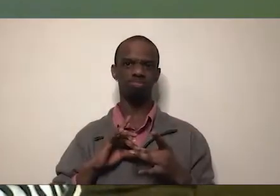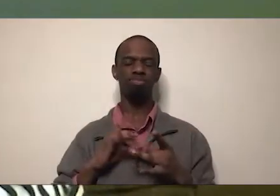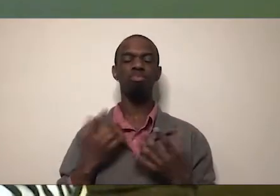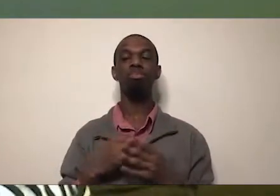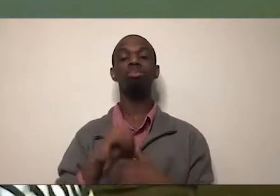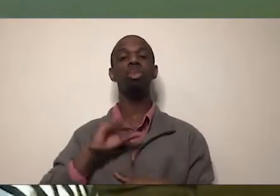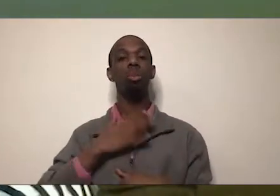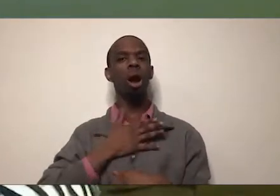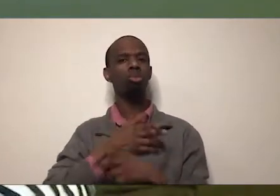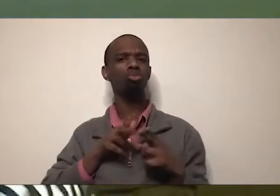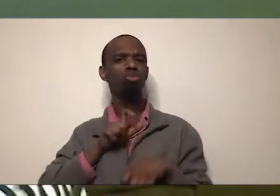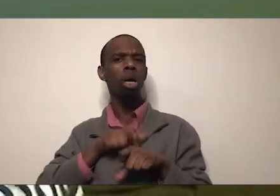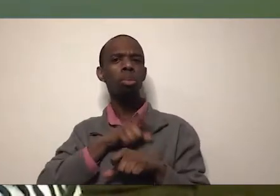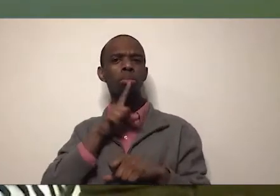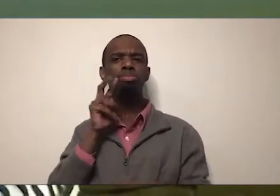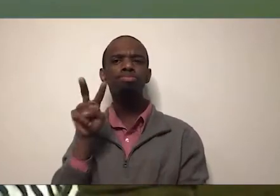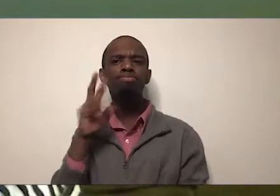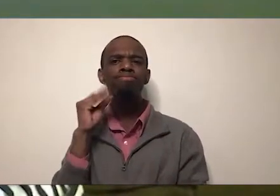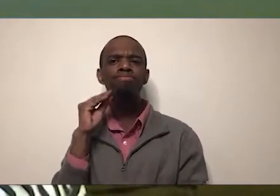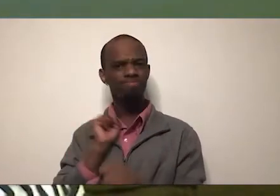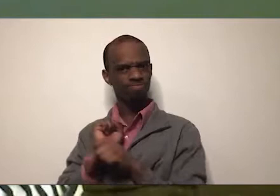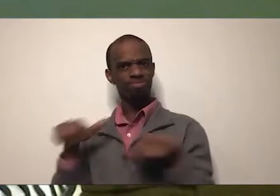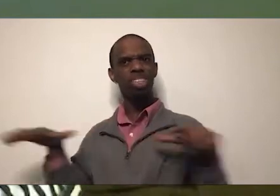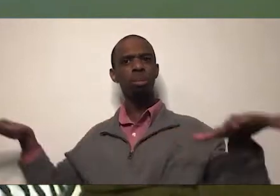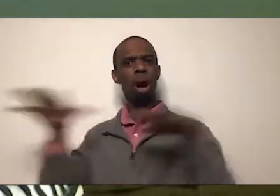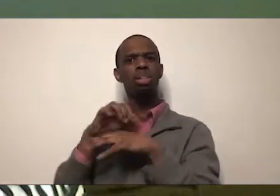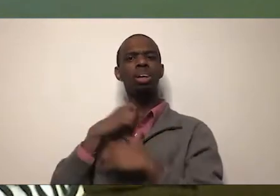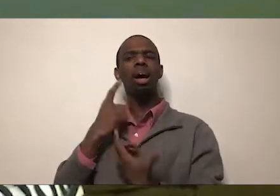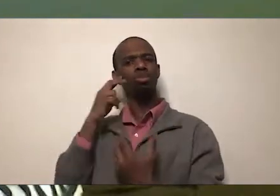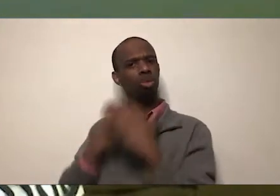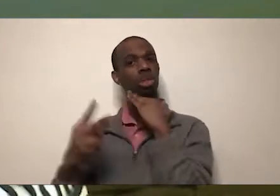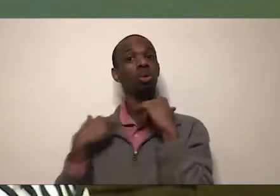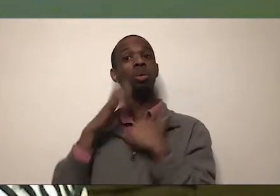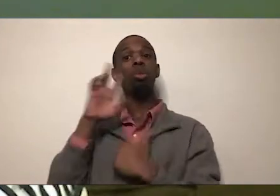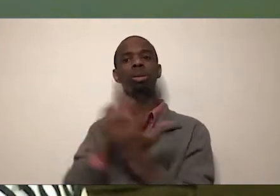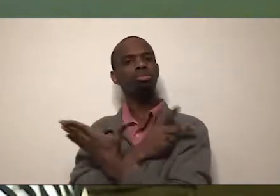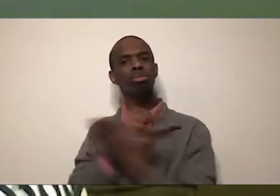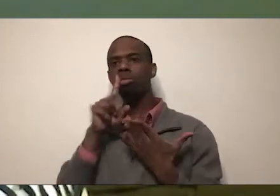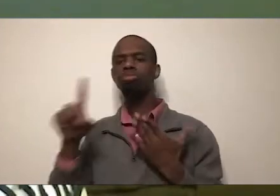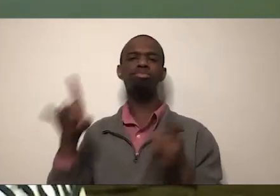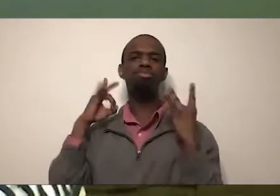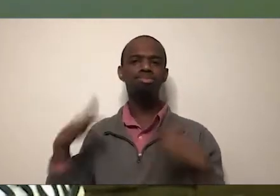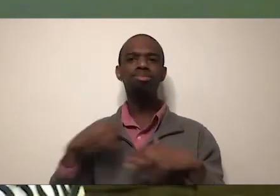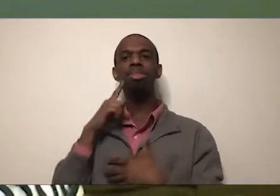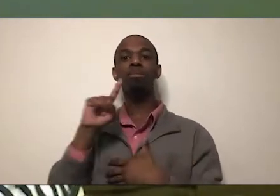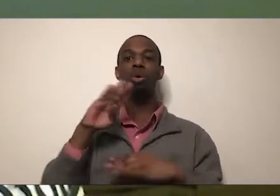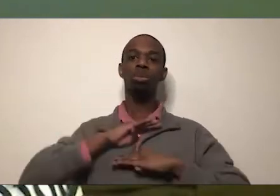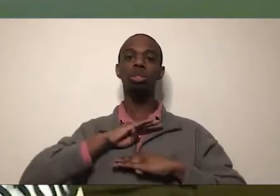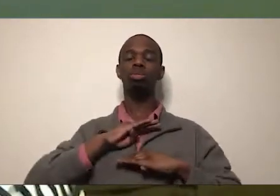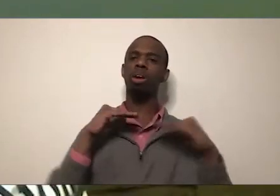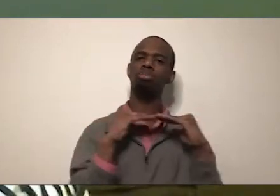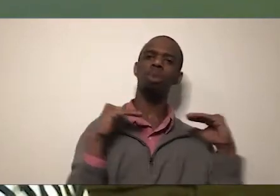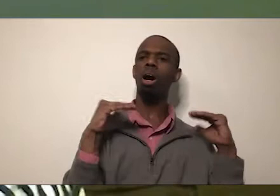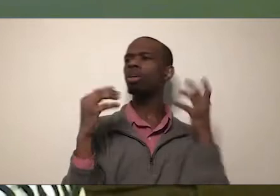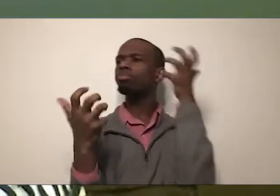democracy, human rights, and social justice if we do not center the most marginalized and vulnerable in every aspect of climate change